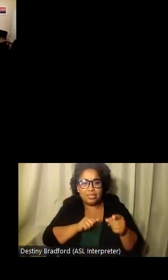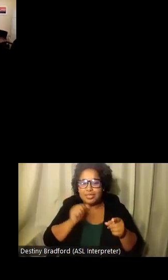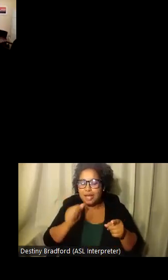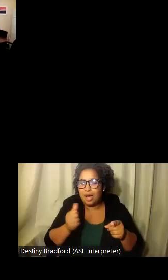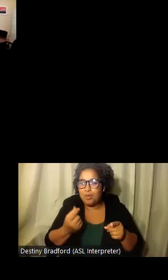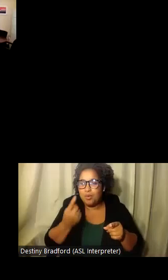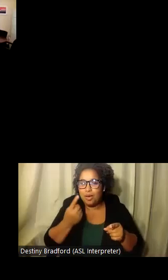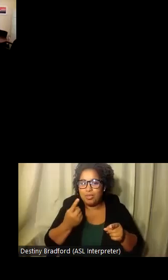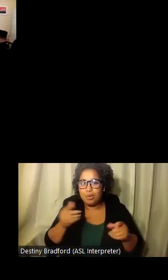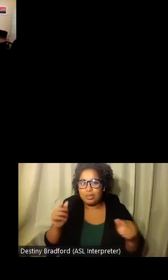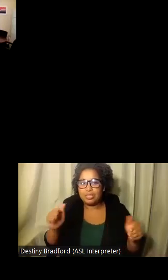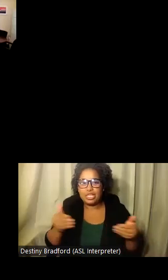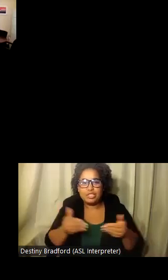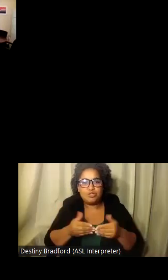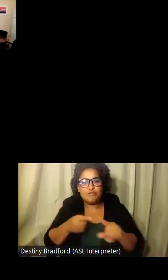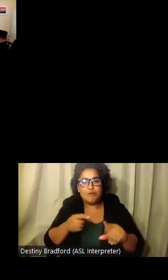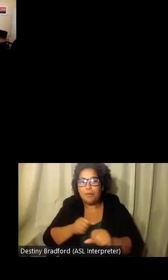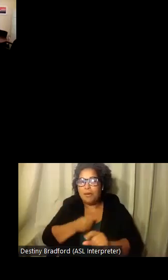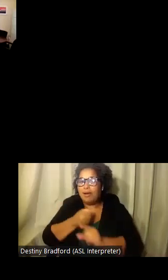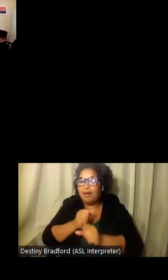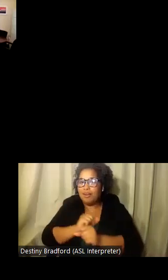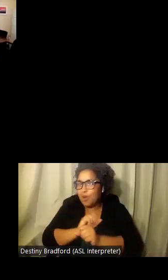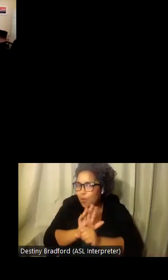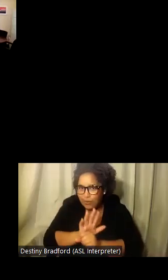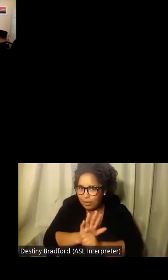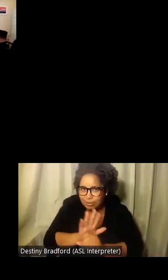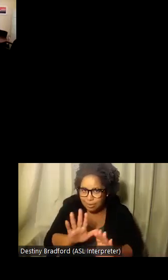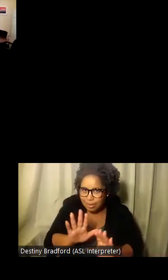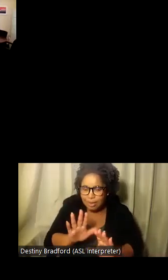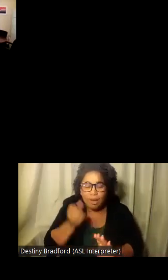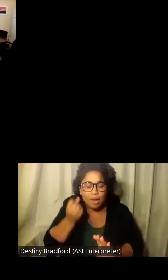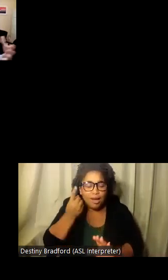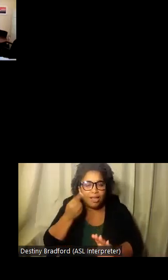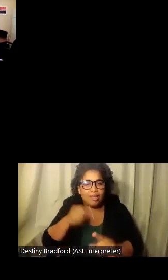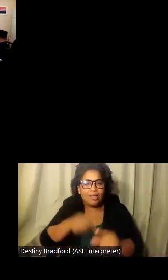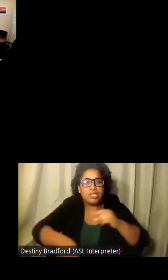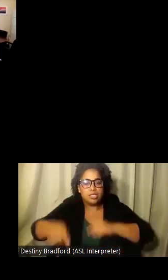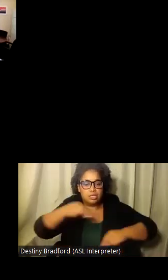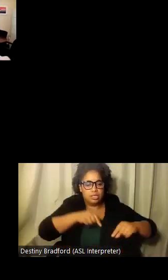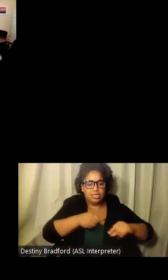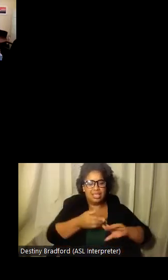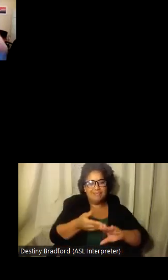that was introduced by the pandemic, by COVID-19, but instead was something that